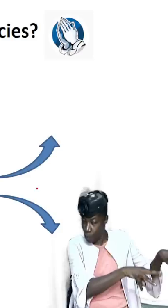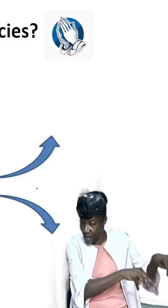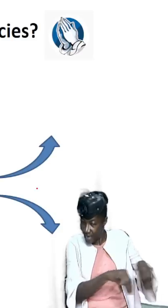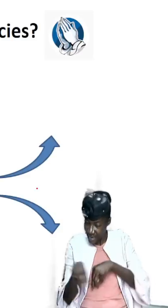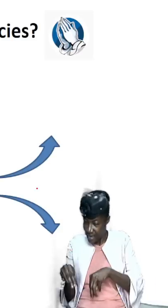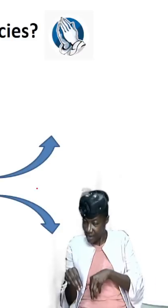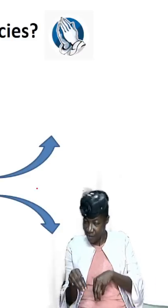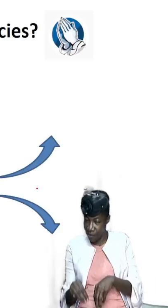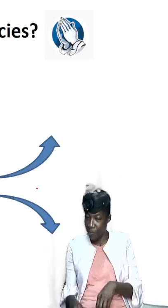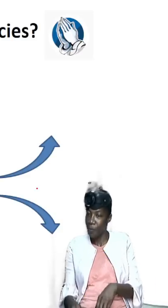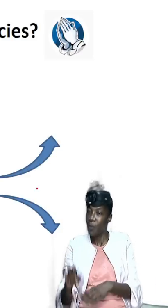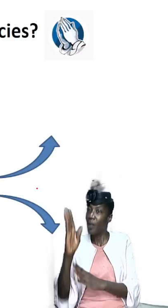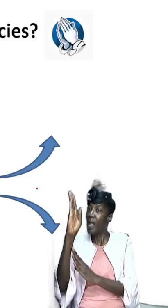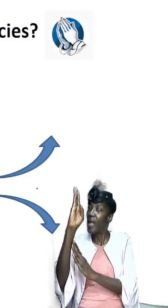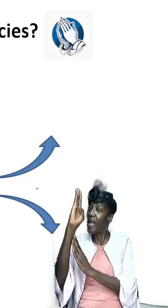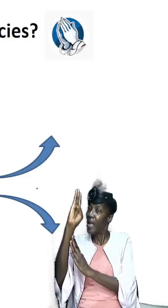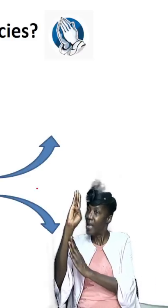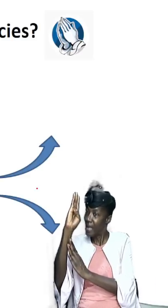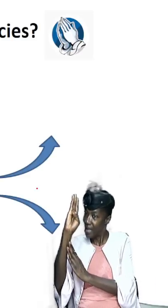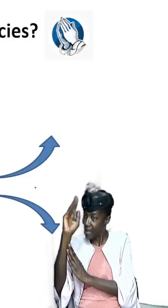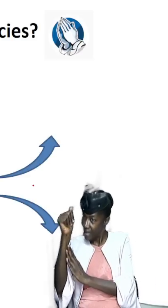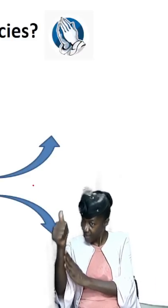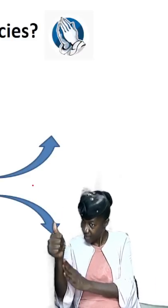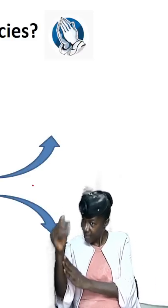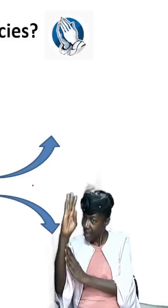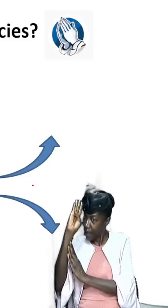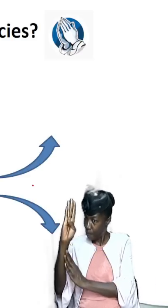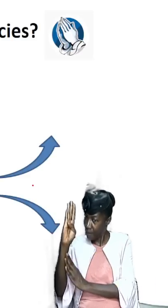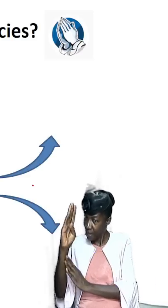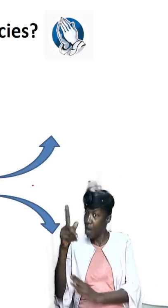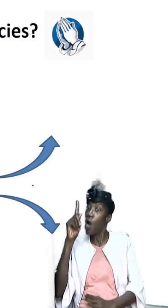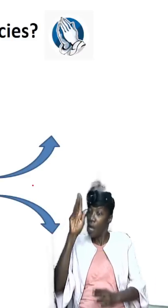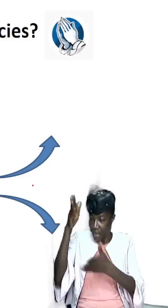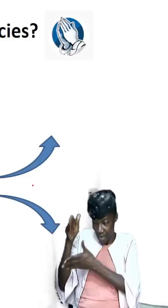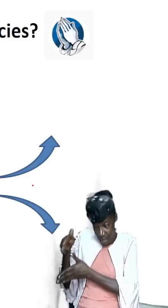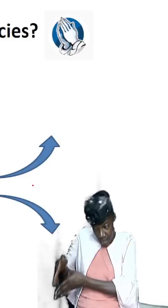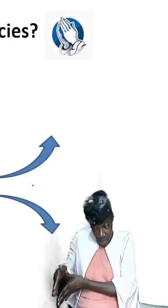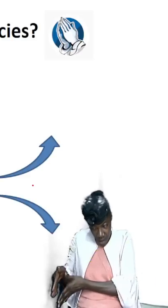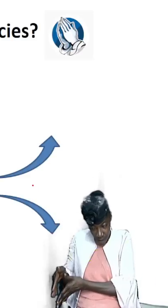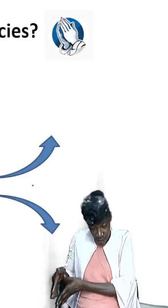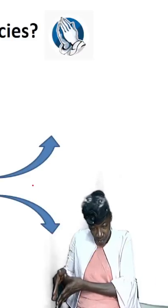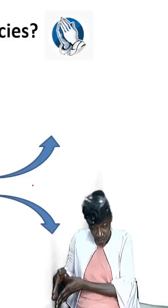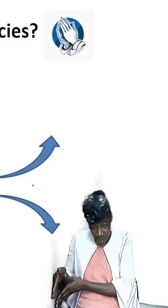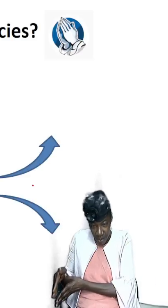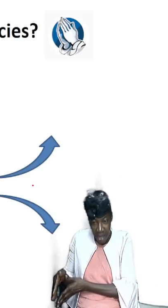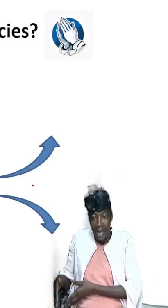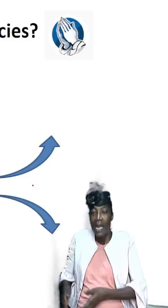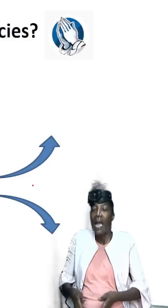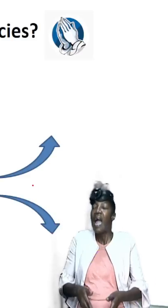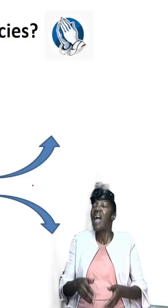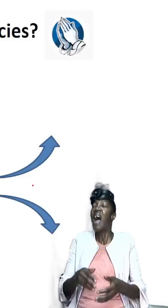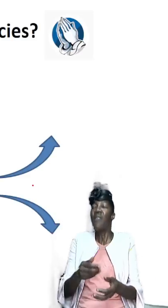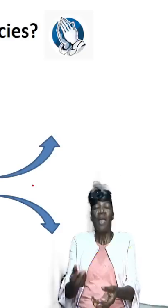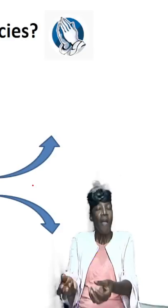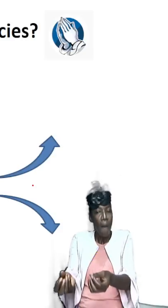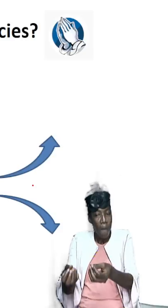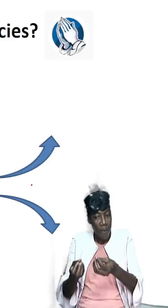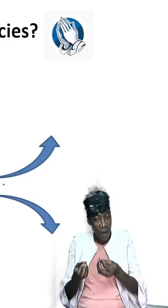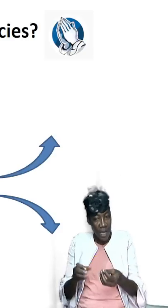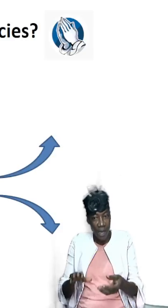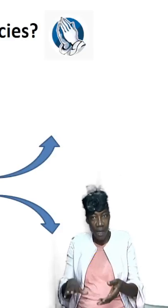B in one place and they meet, they are going to produce children